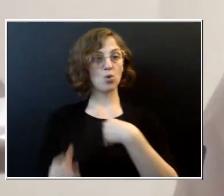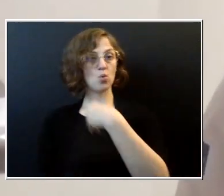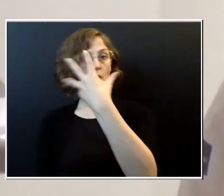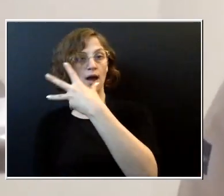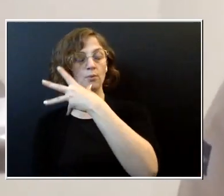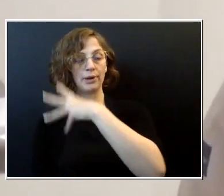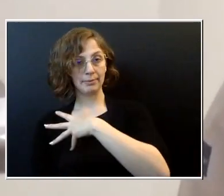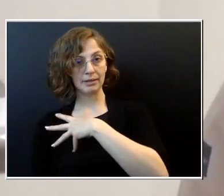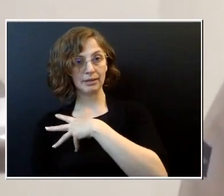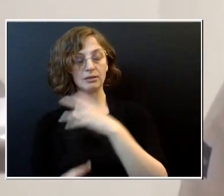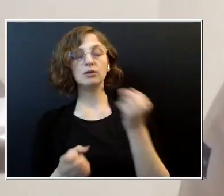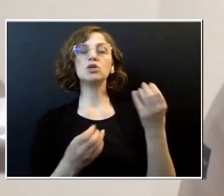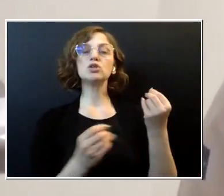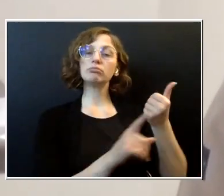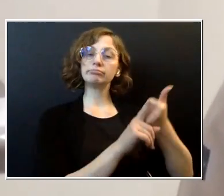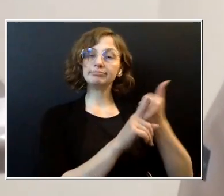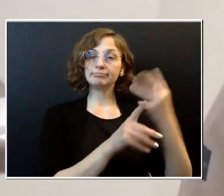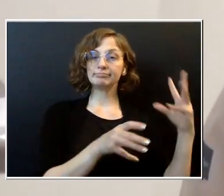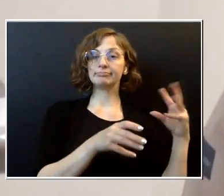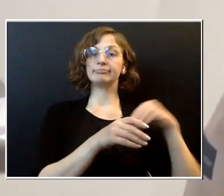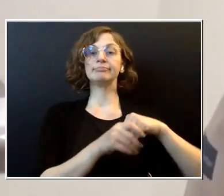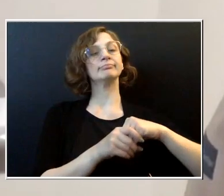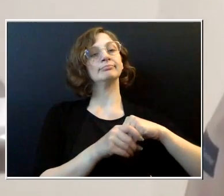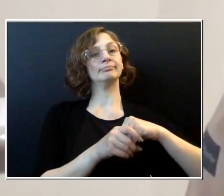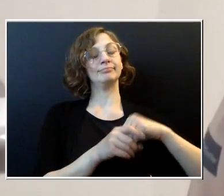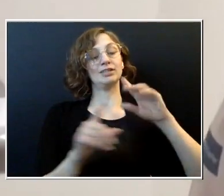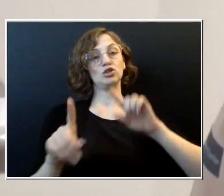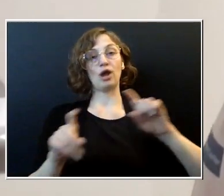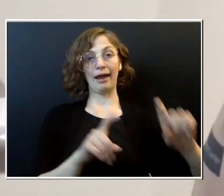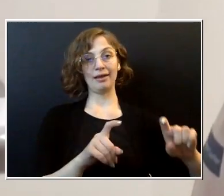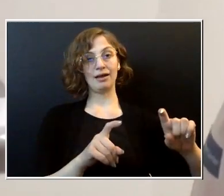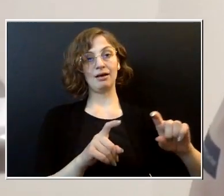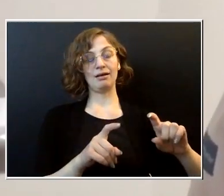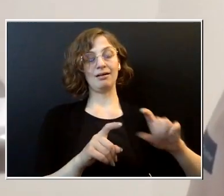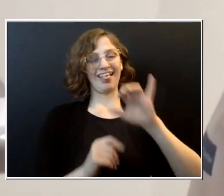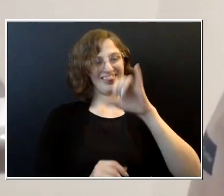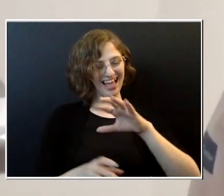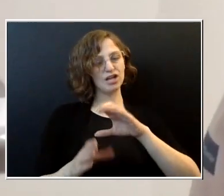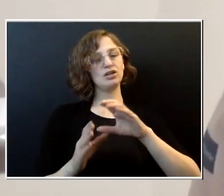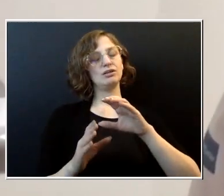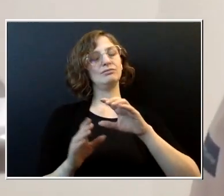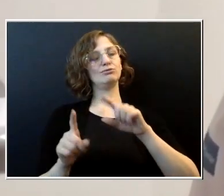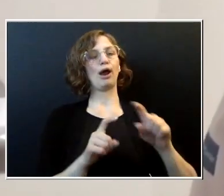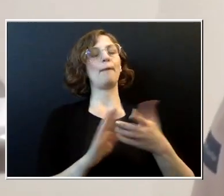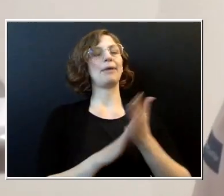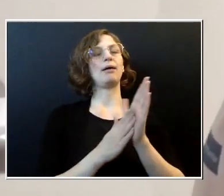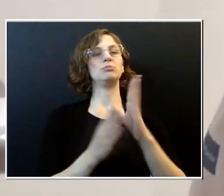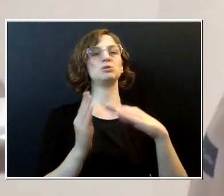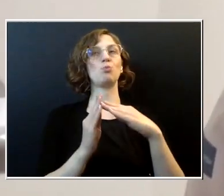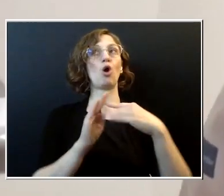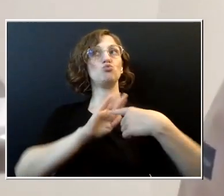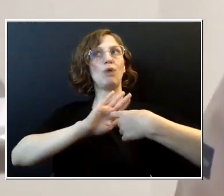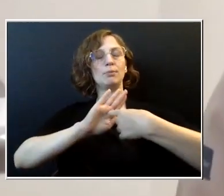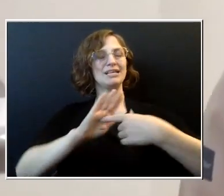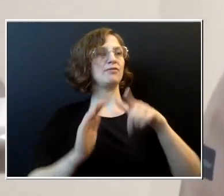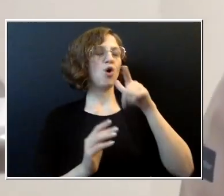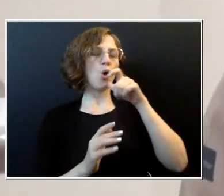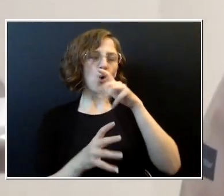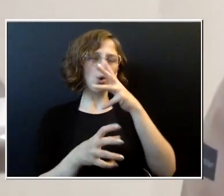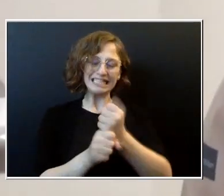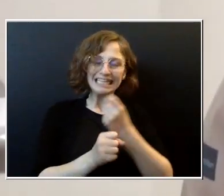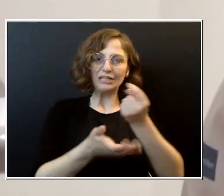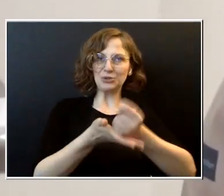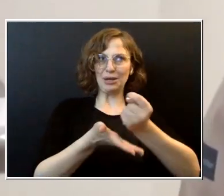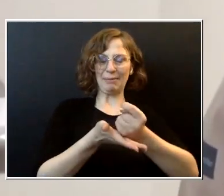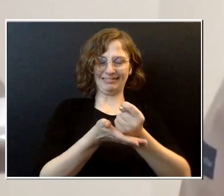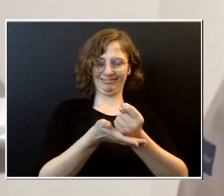by participating in a clinical trial, we're making that trial more representative of the population we're treating. So her